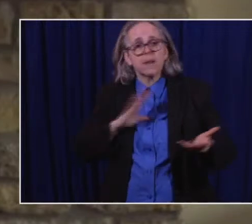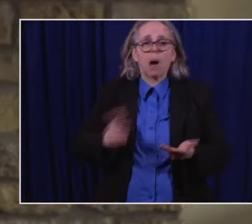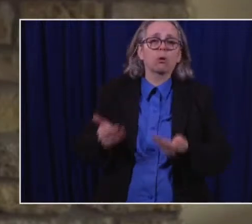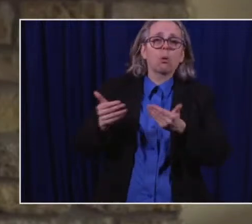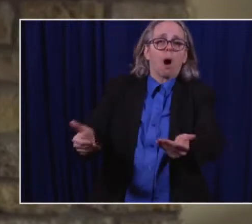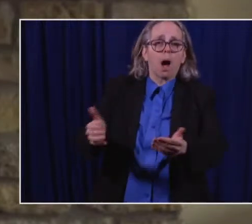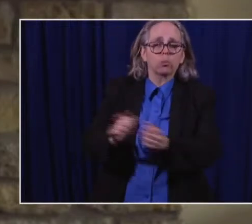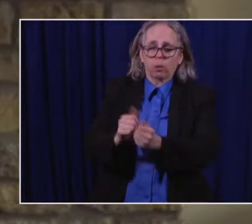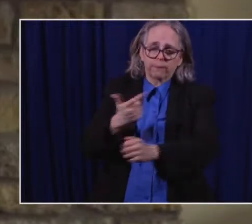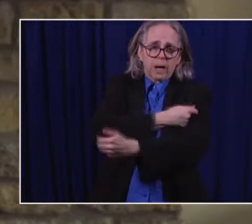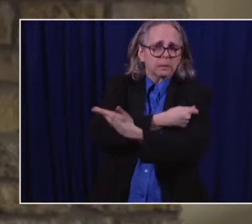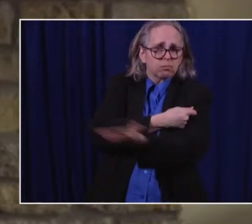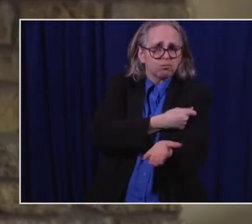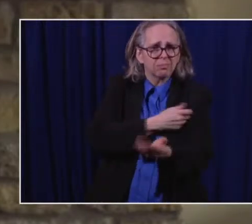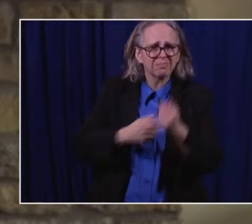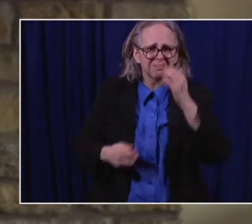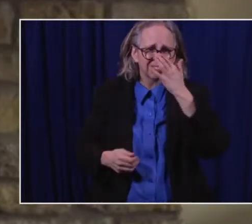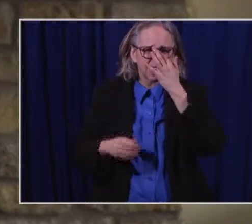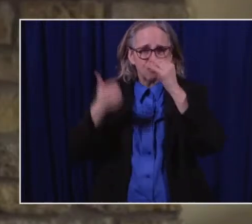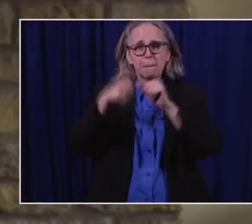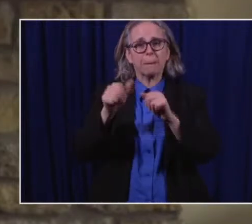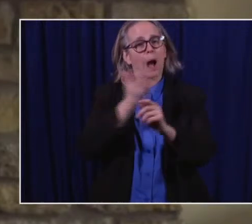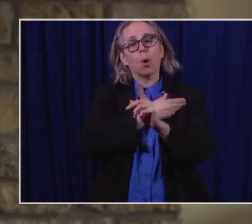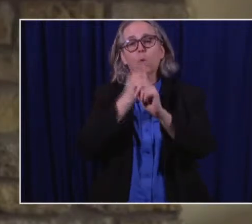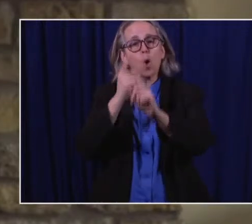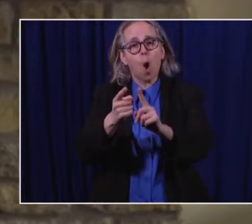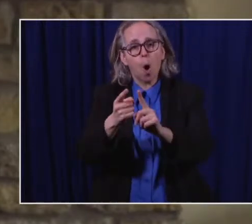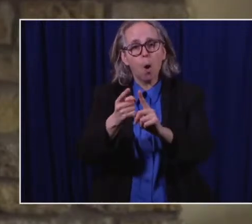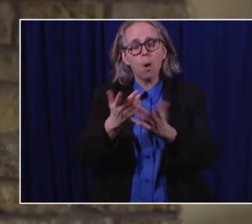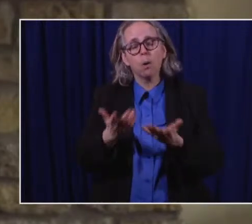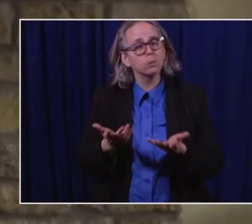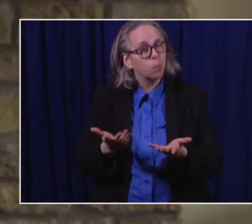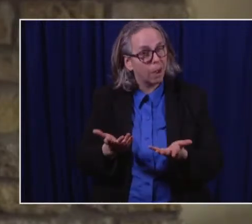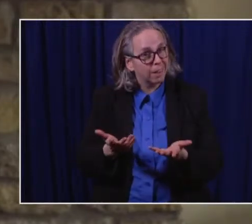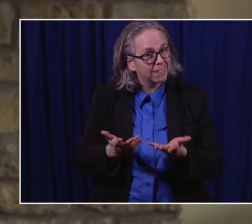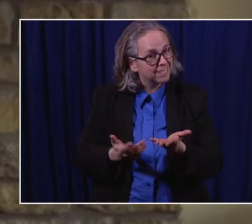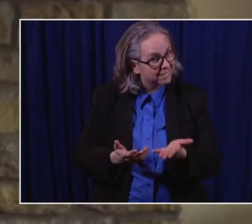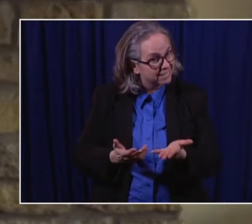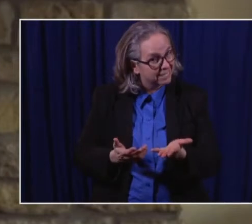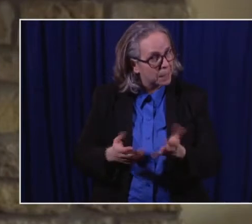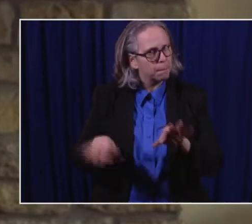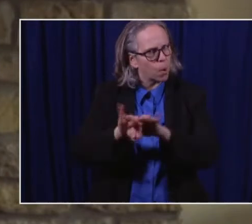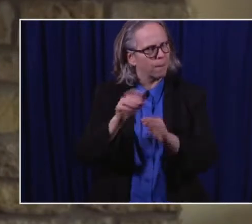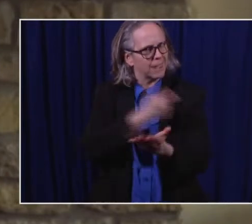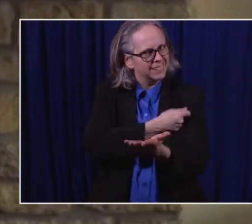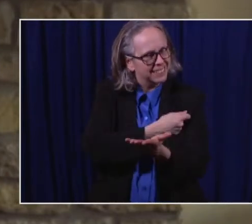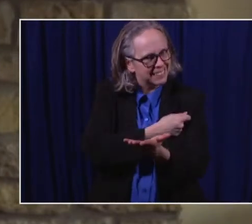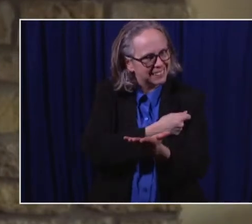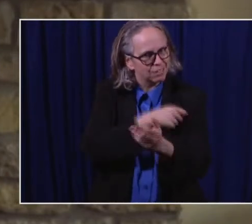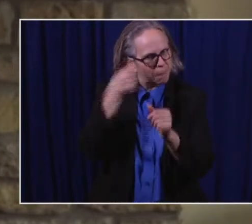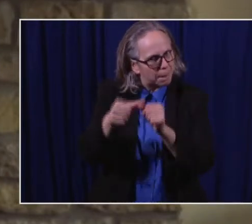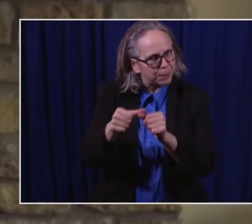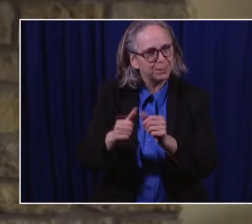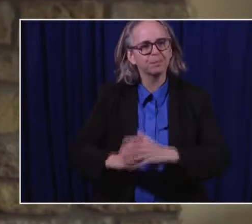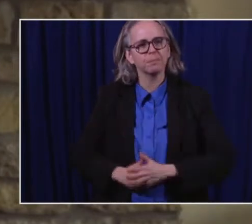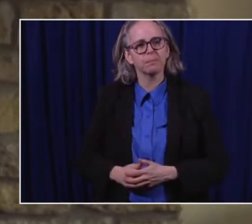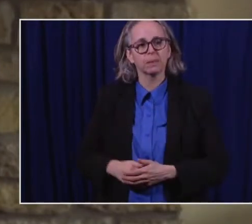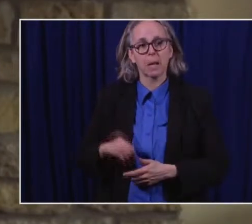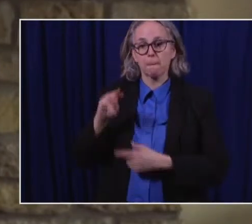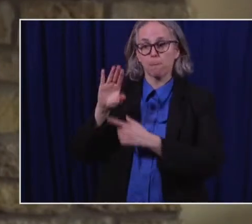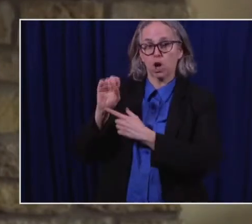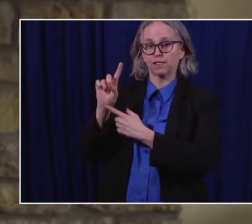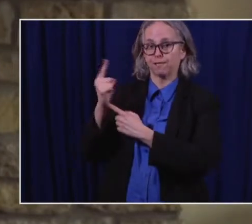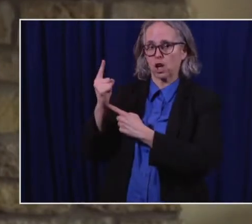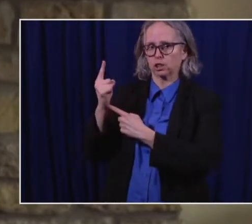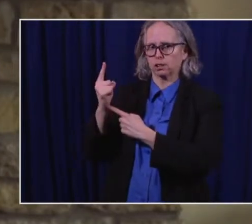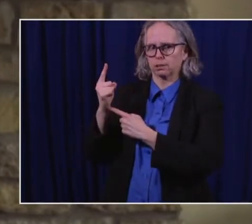keep an eye on the ball. And by keeping an eye on the ball, our goal is to get kids in school,